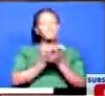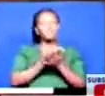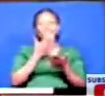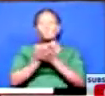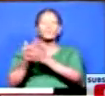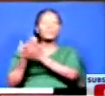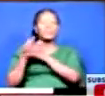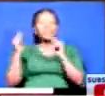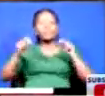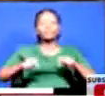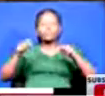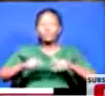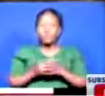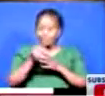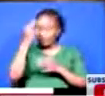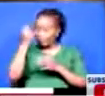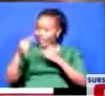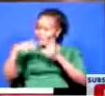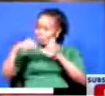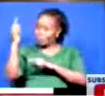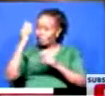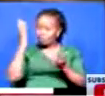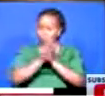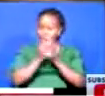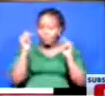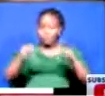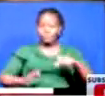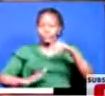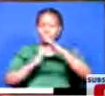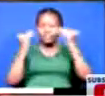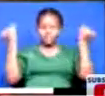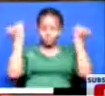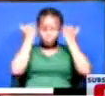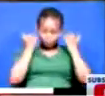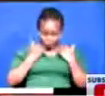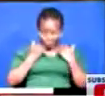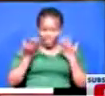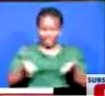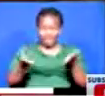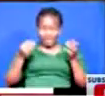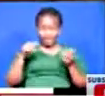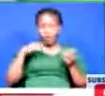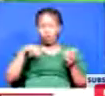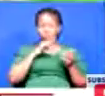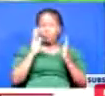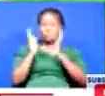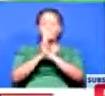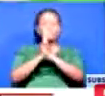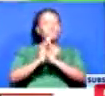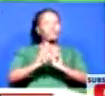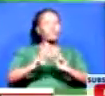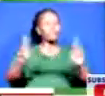huyo ushindi ambao umepeanwa leo na Supreme Court, na sasa ombi letu sasa ni kuweka amani kote nchini.